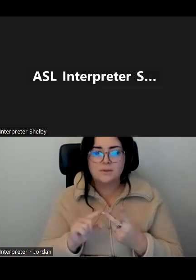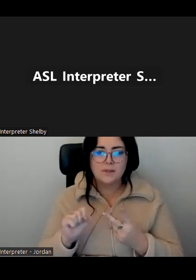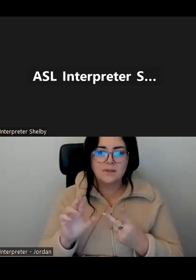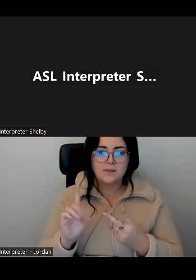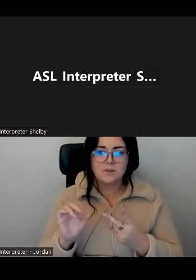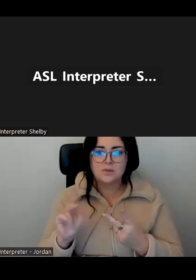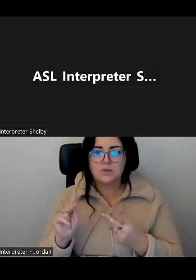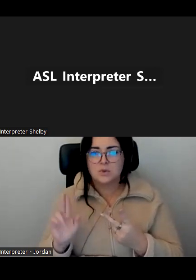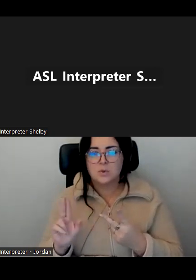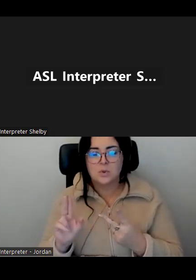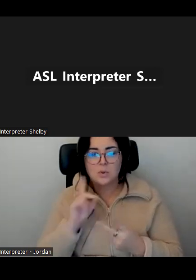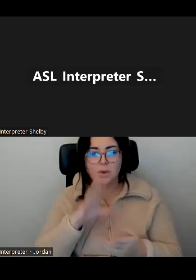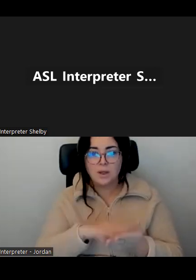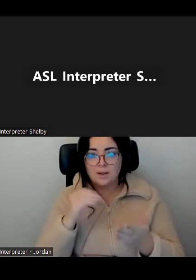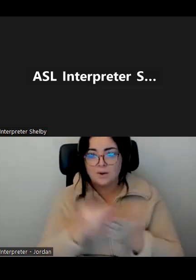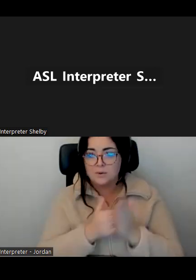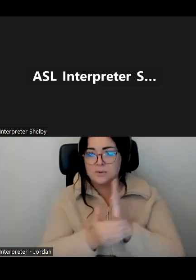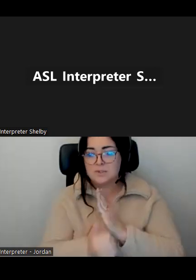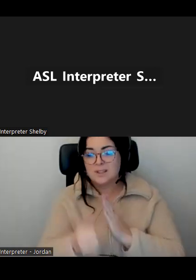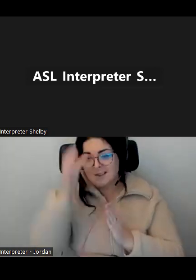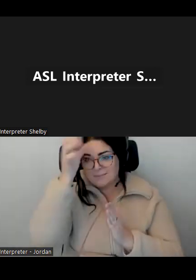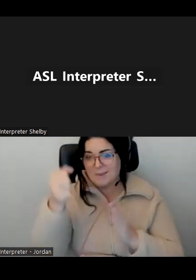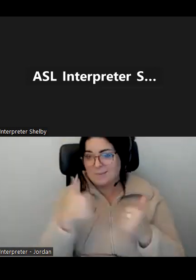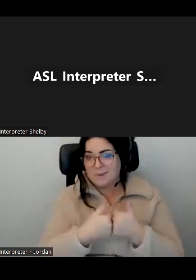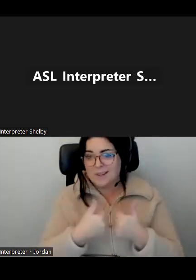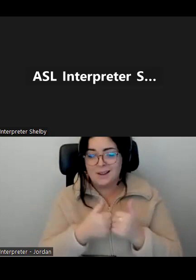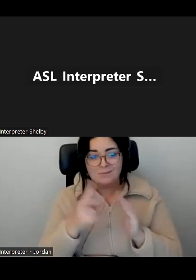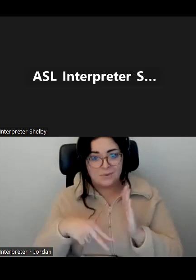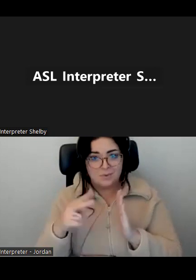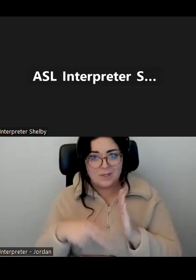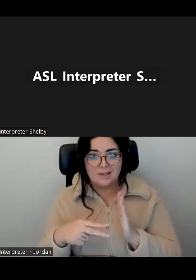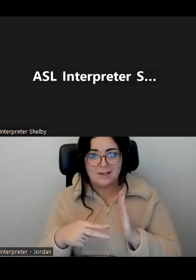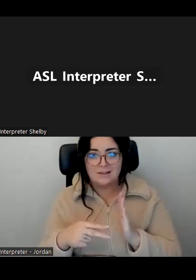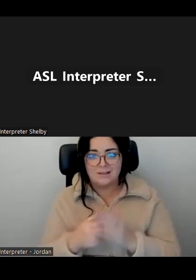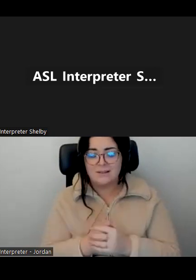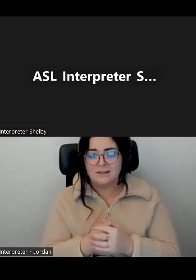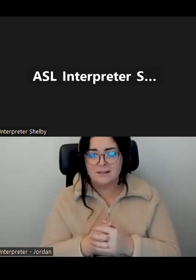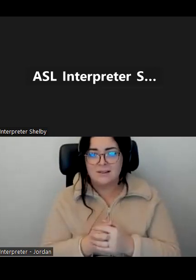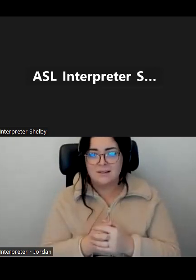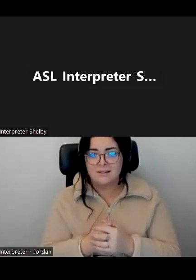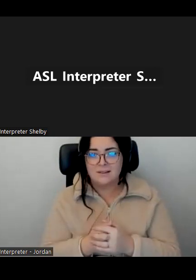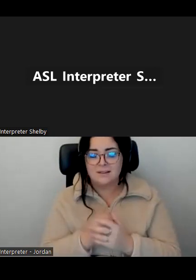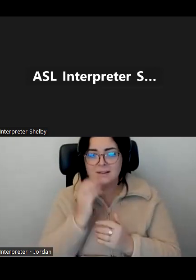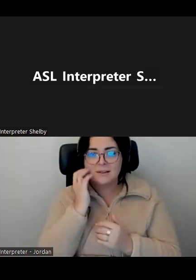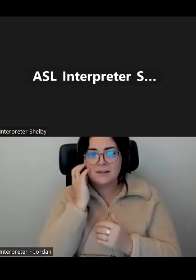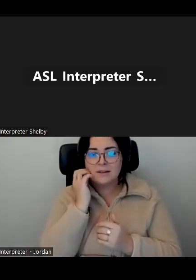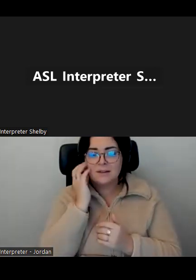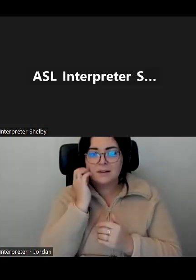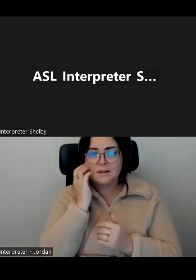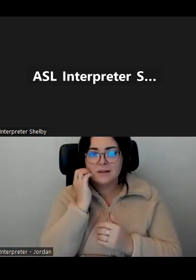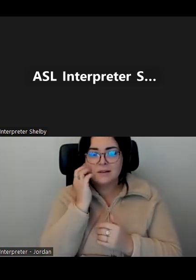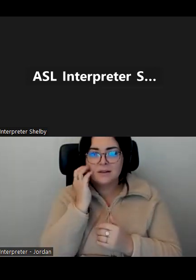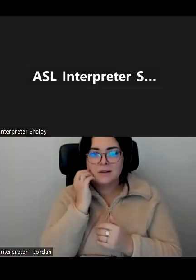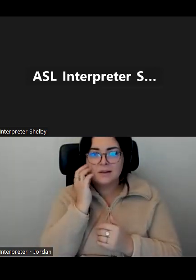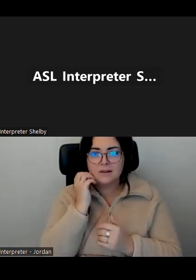skill, memory games, reading. So, I mean, when we're talking about, we have members on here now